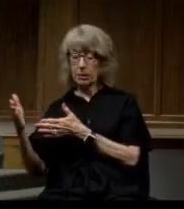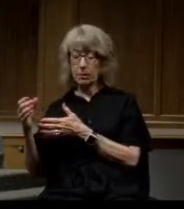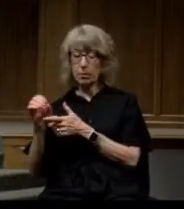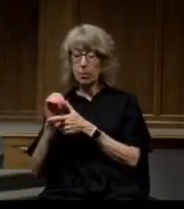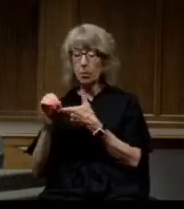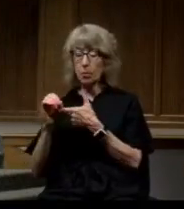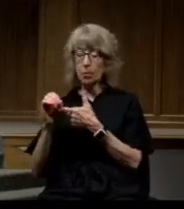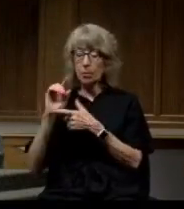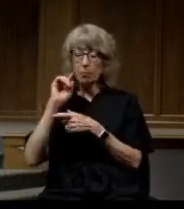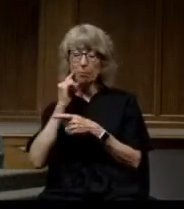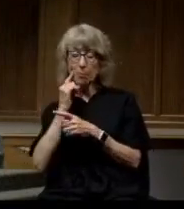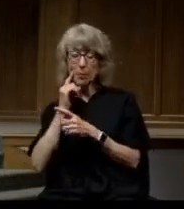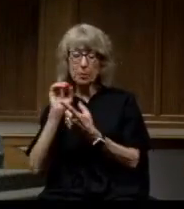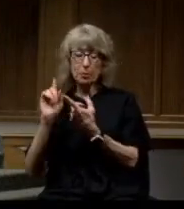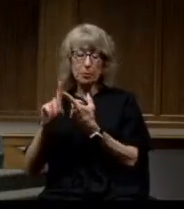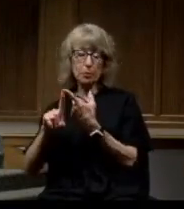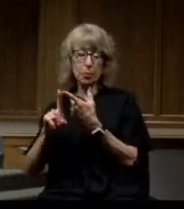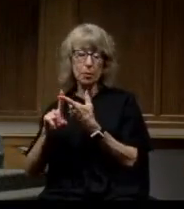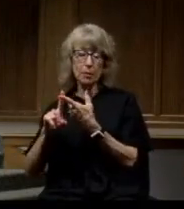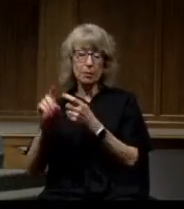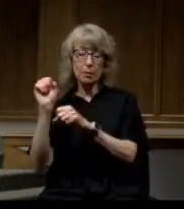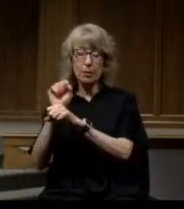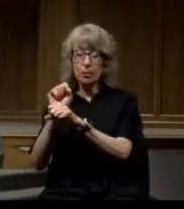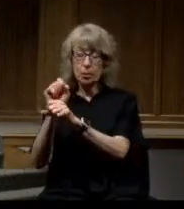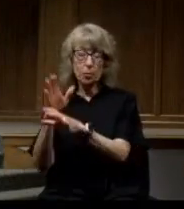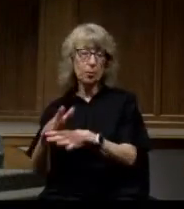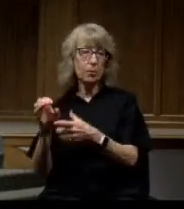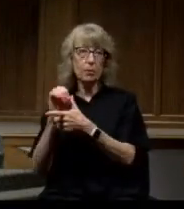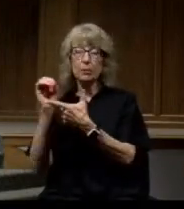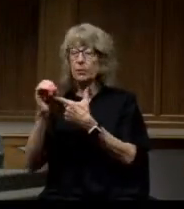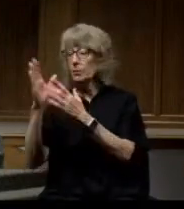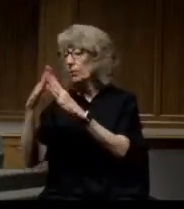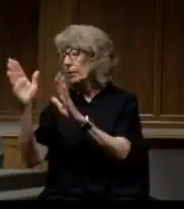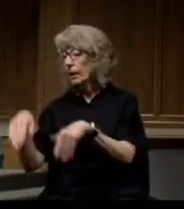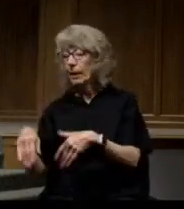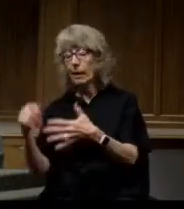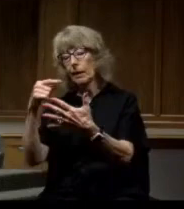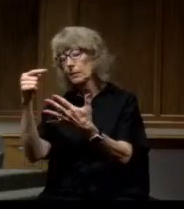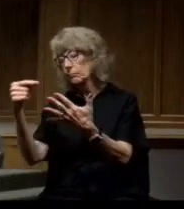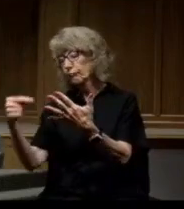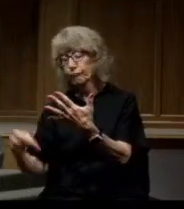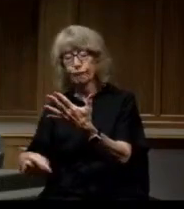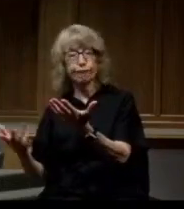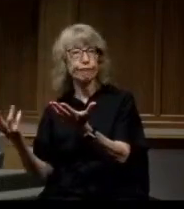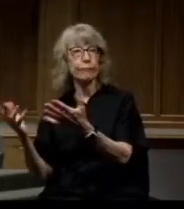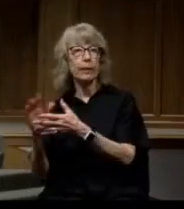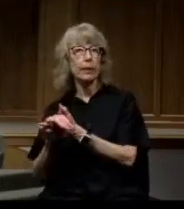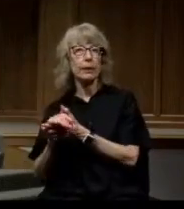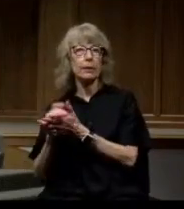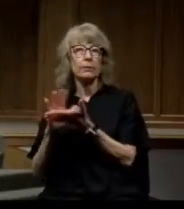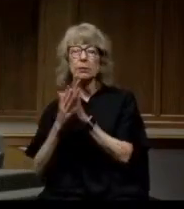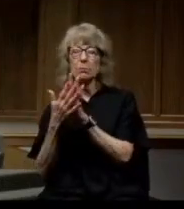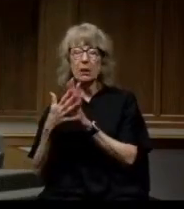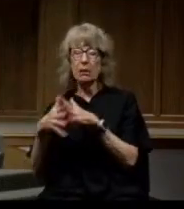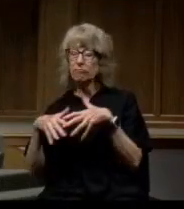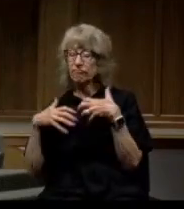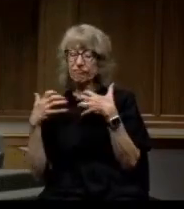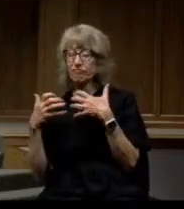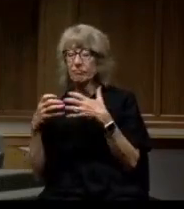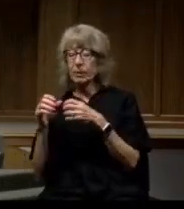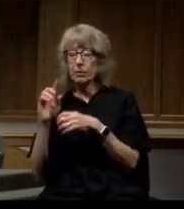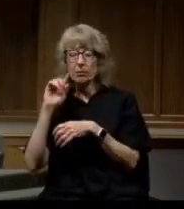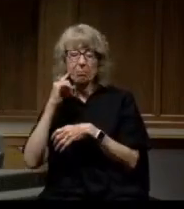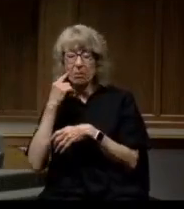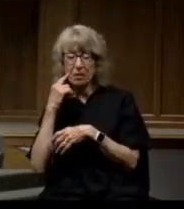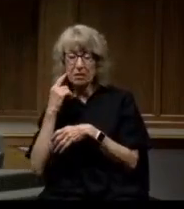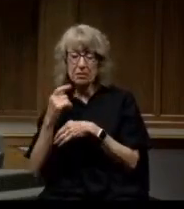coworkers, bitter at our house for breaking down, for our bodies for falling apart, bitter for opportunities that never panned out, bitter